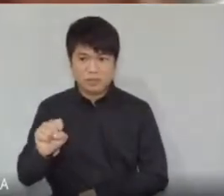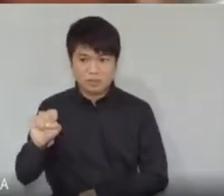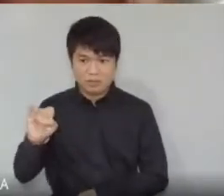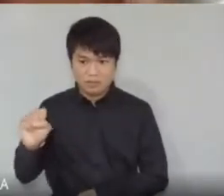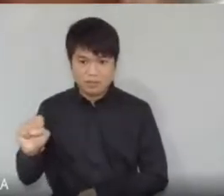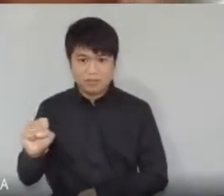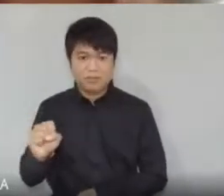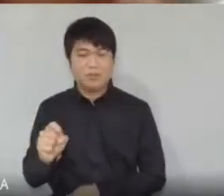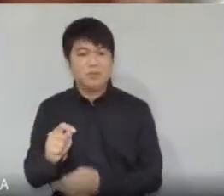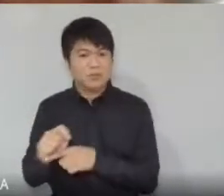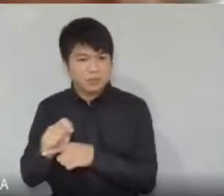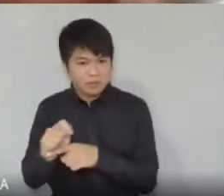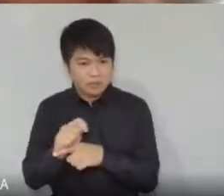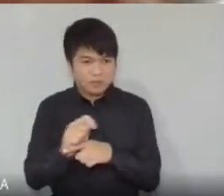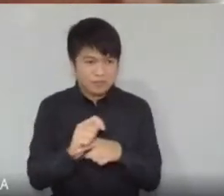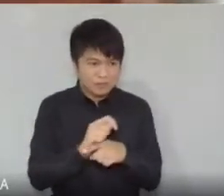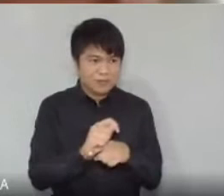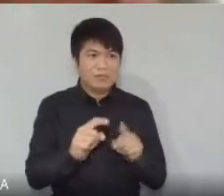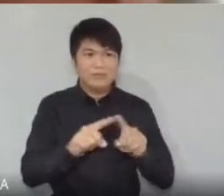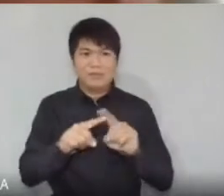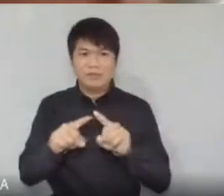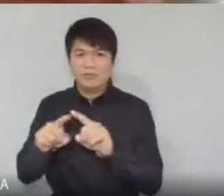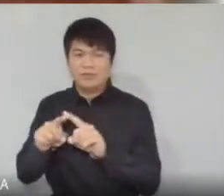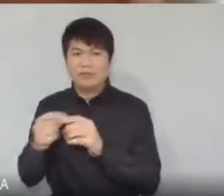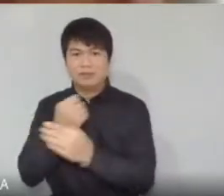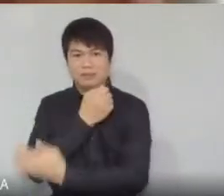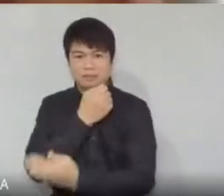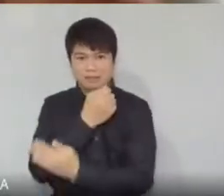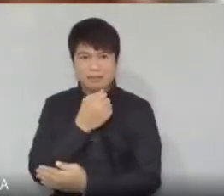Eva Maria Fationgo de la Paz, NIH Director. Thank you.